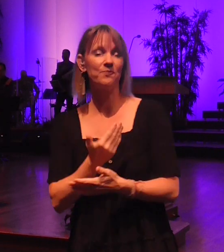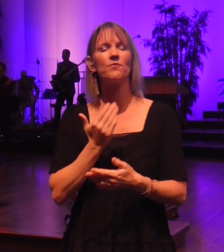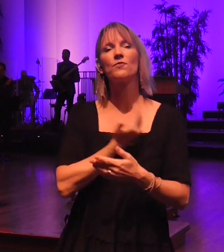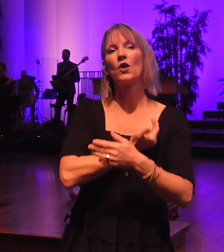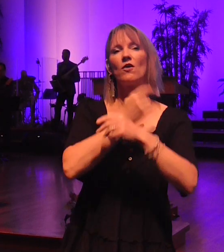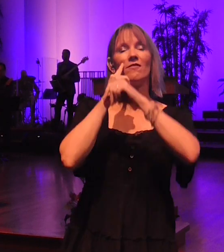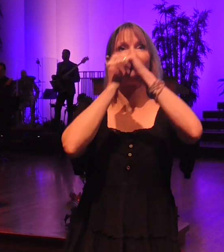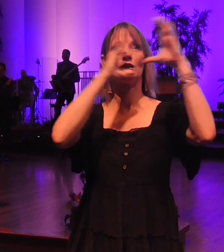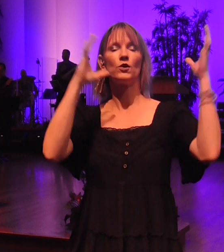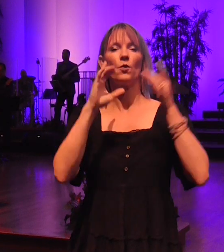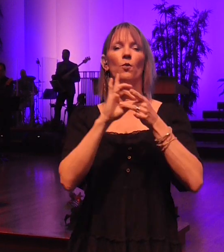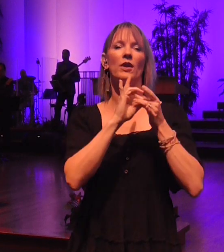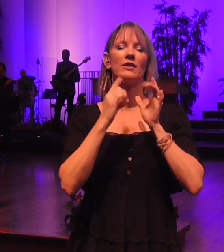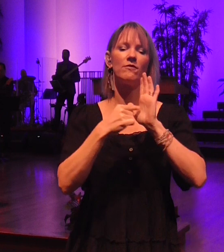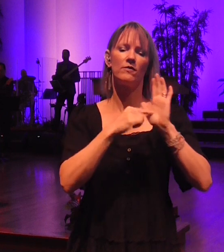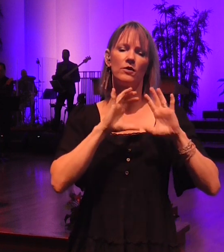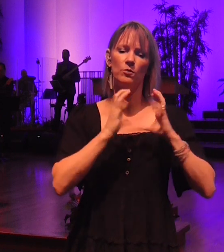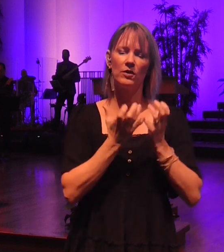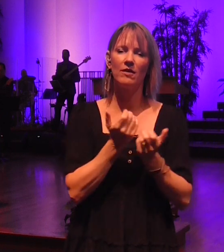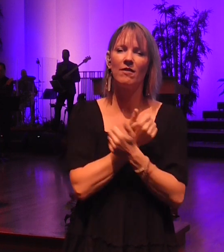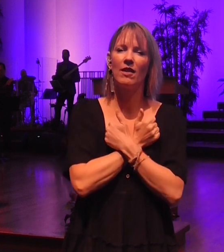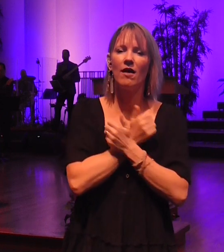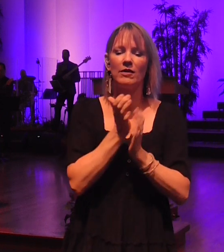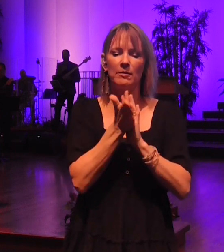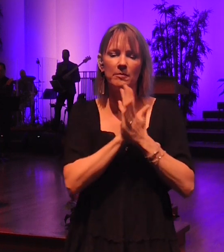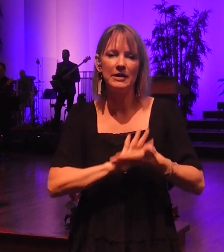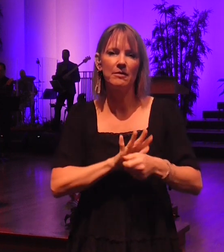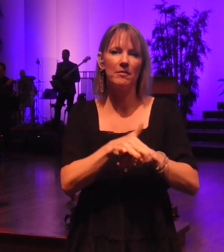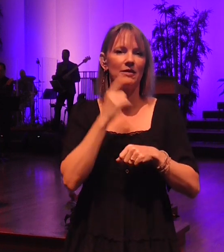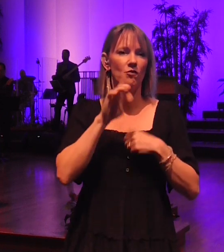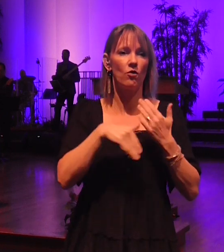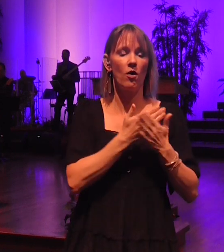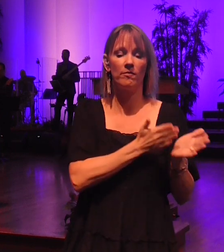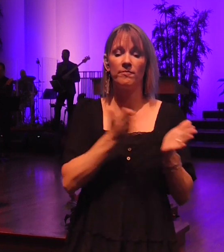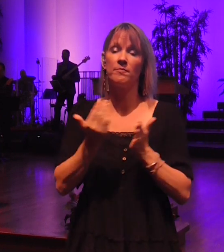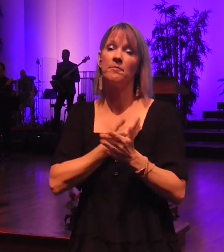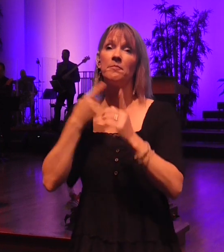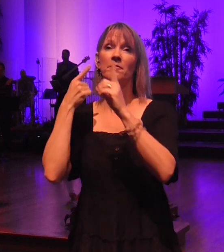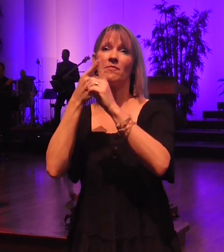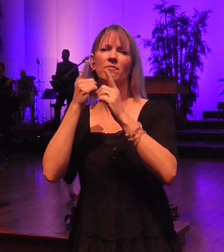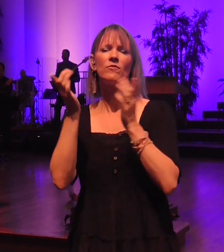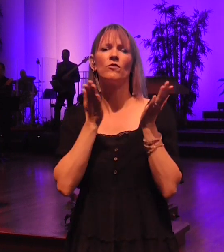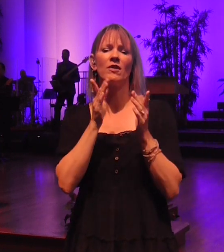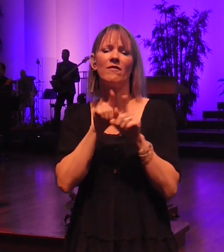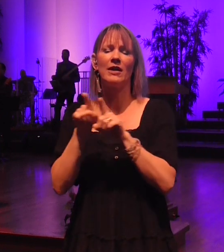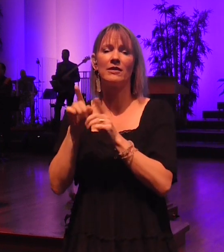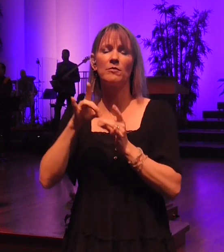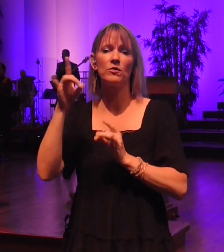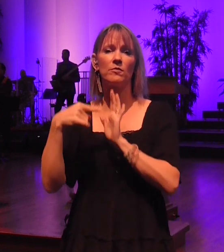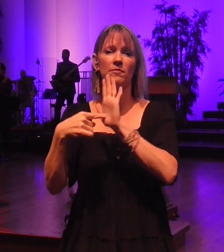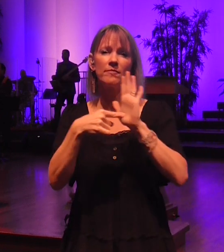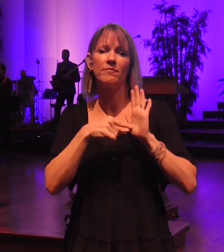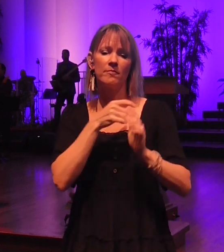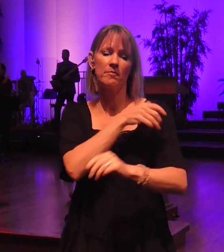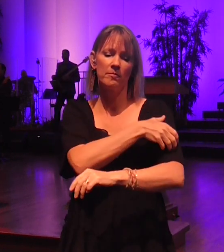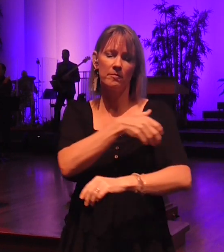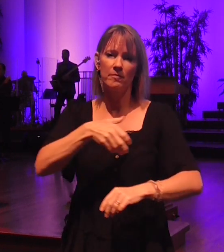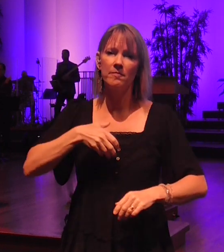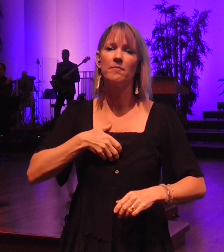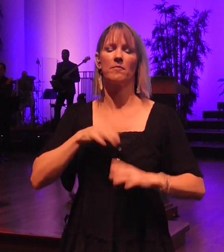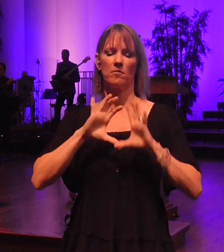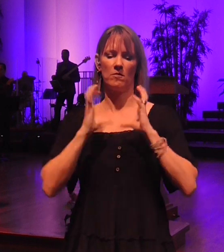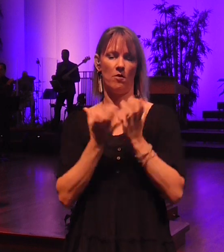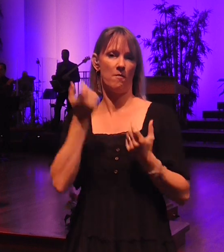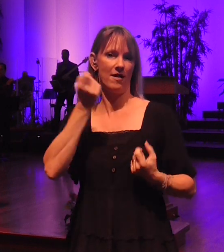oneness revealed, a world of love, peace, and abundance for all. And our mission, to serve as a spiritual beacon for personal empowerment and global